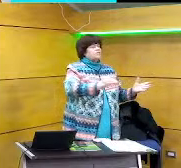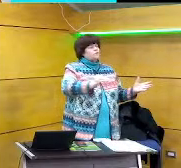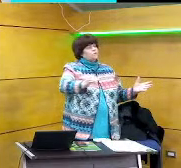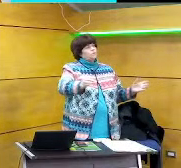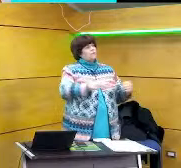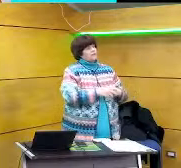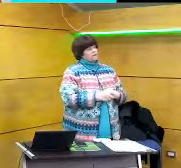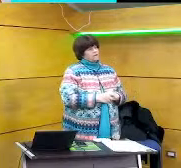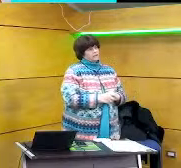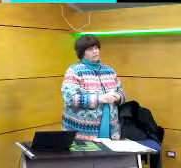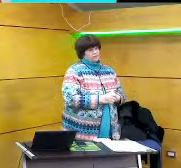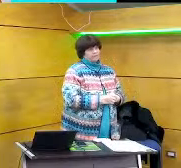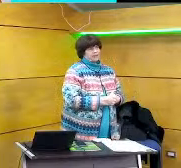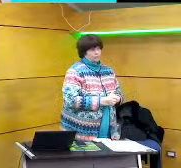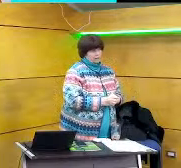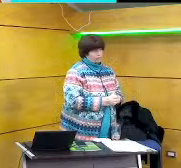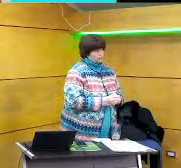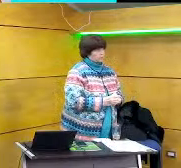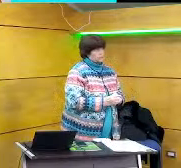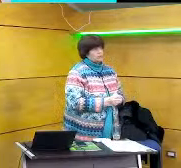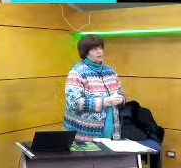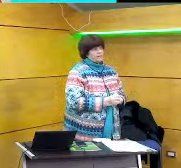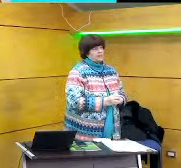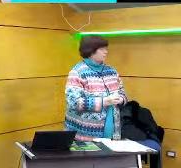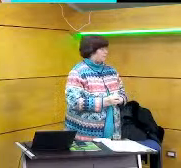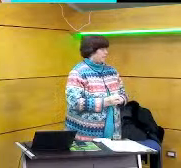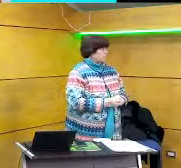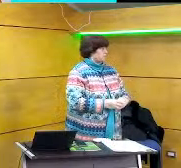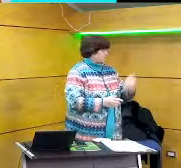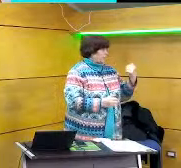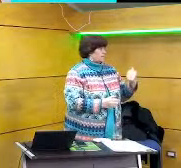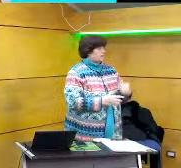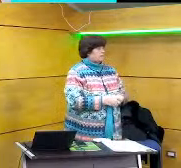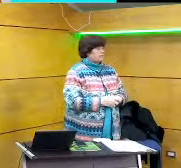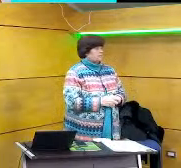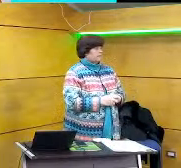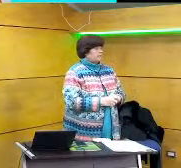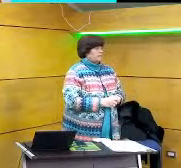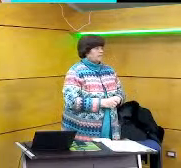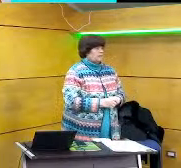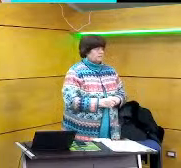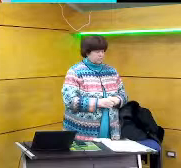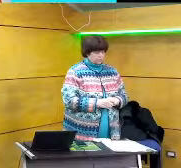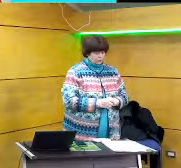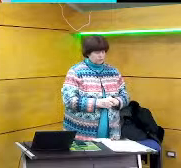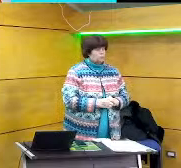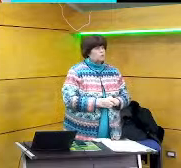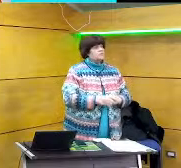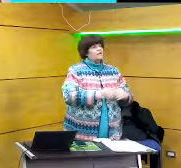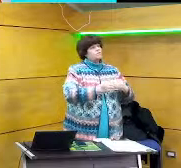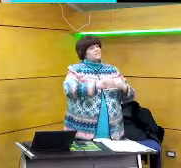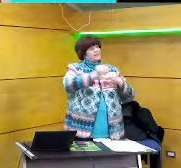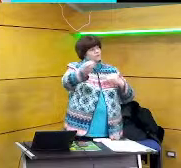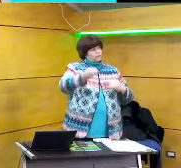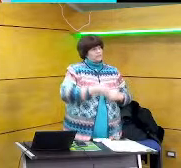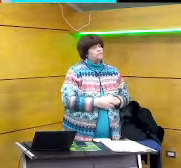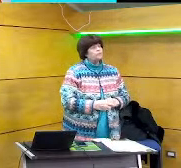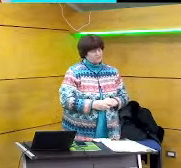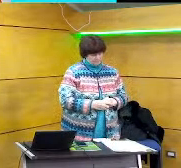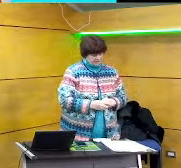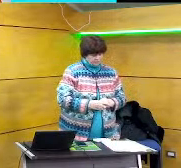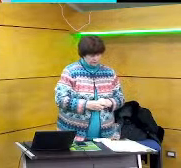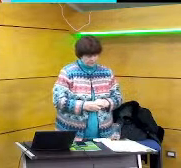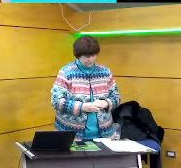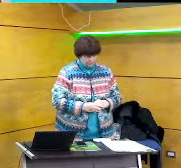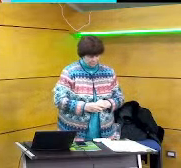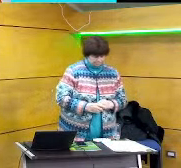get into the final rounds when we're trying to eliminate them and do words outside the range of